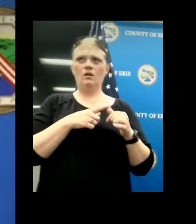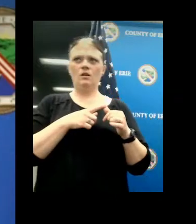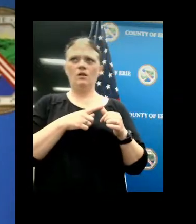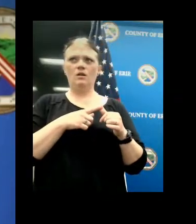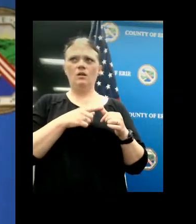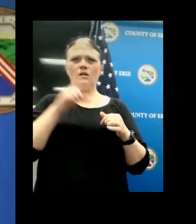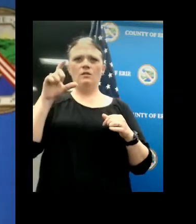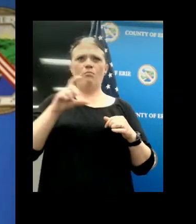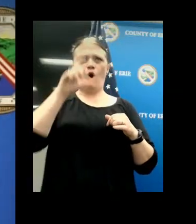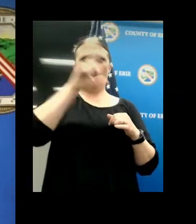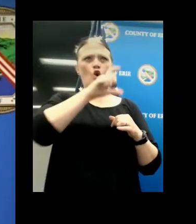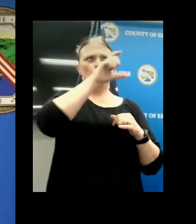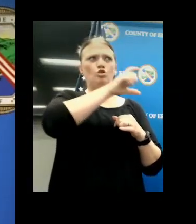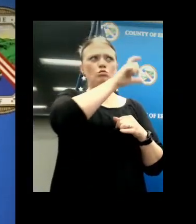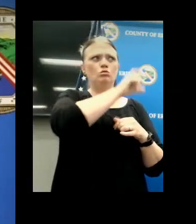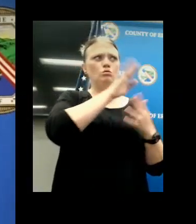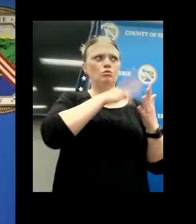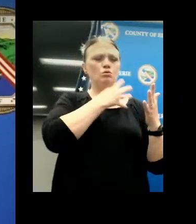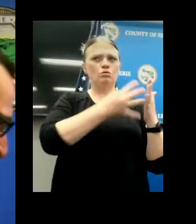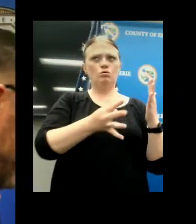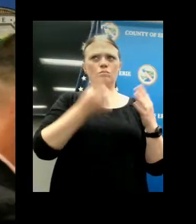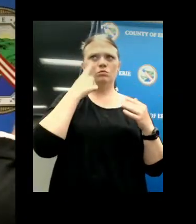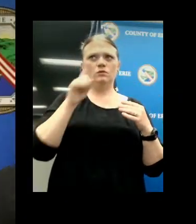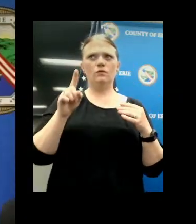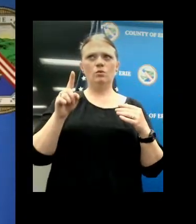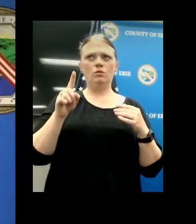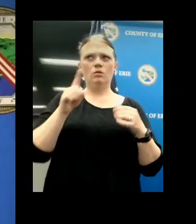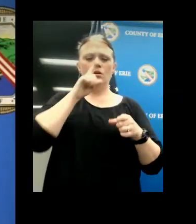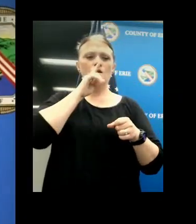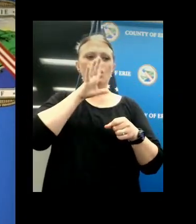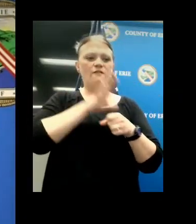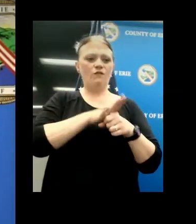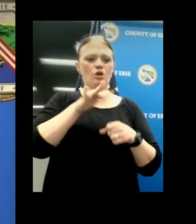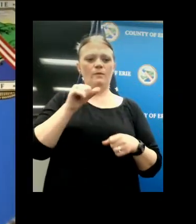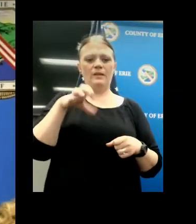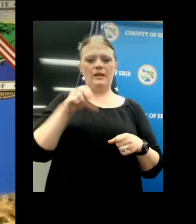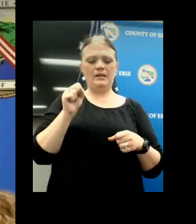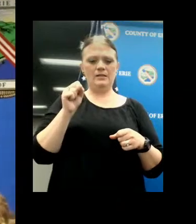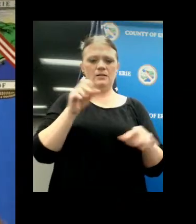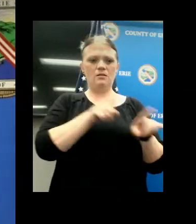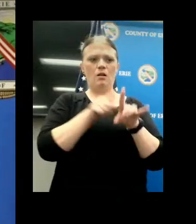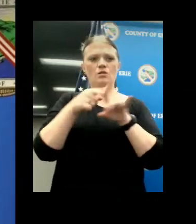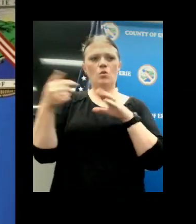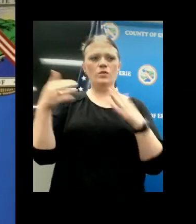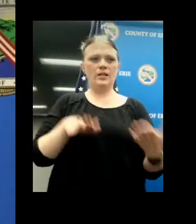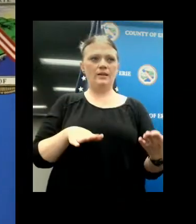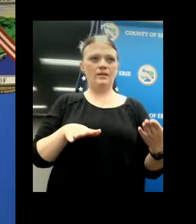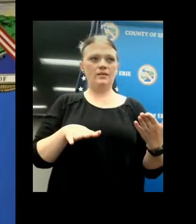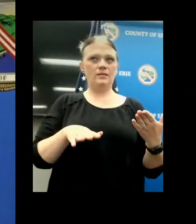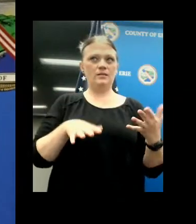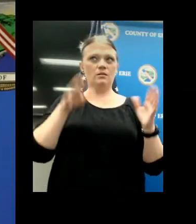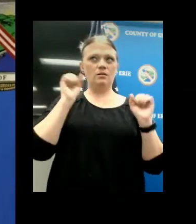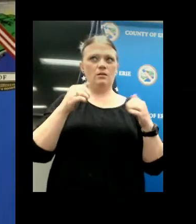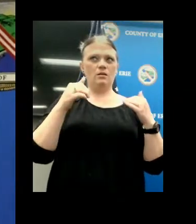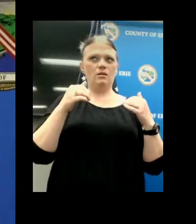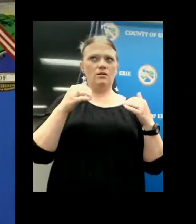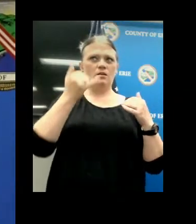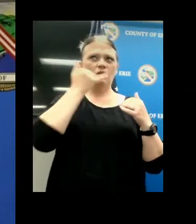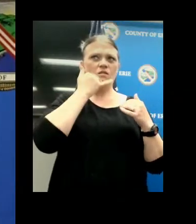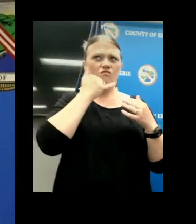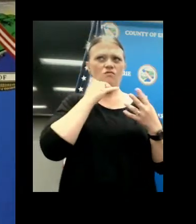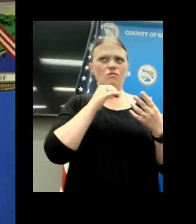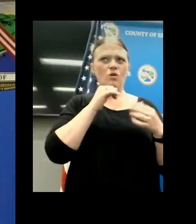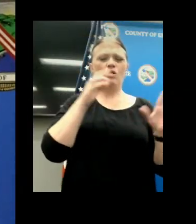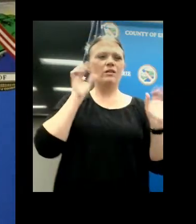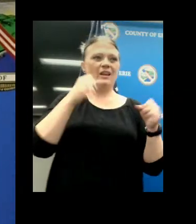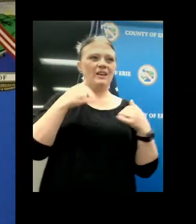charts are very interesting. For the confirmed cases of COVID-19 as well as deaths, can I get the raw numbers that you